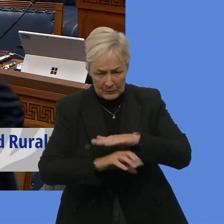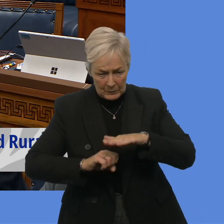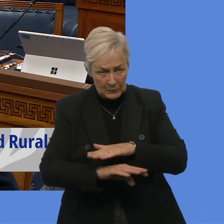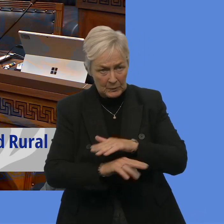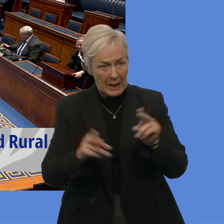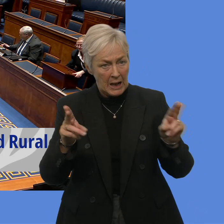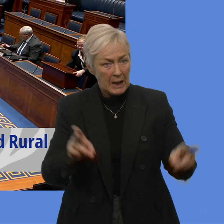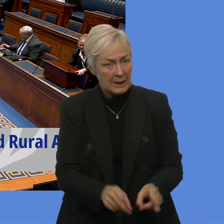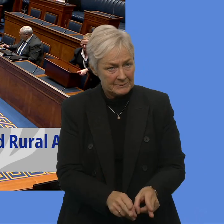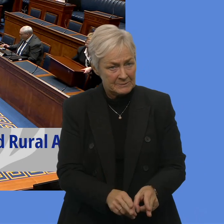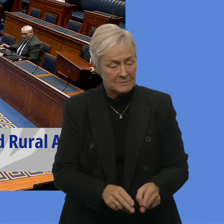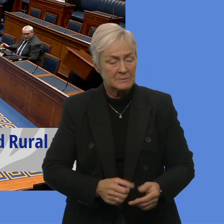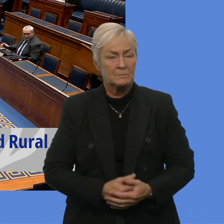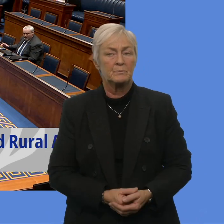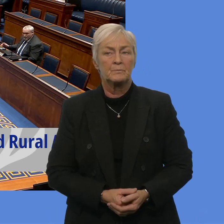abated. Trevor Clark.